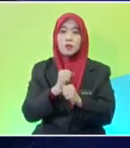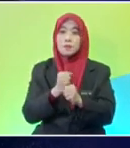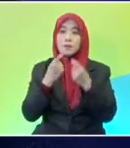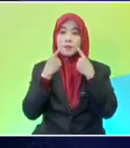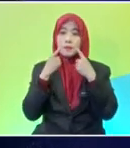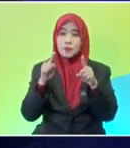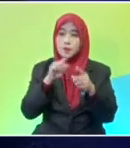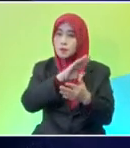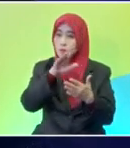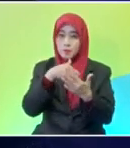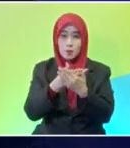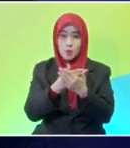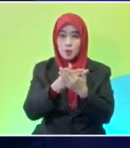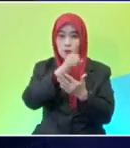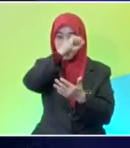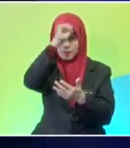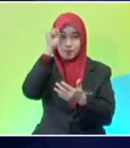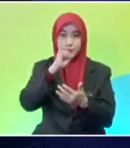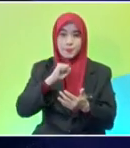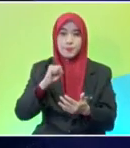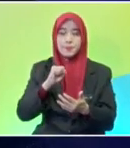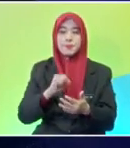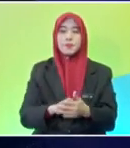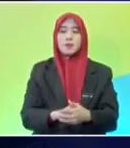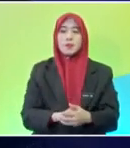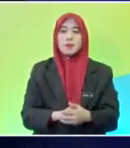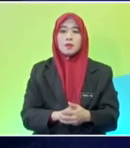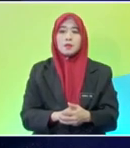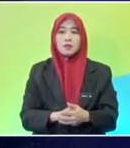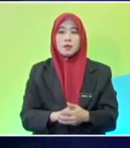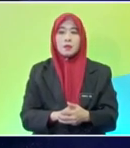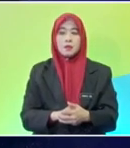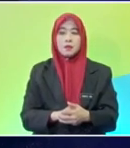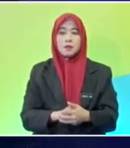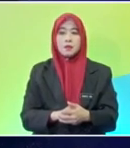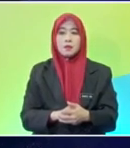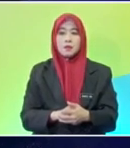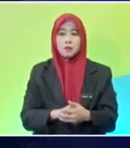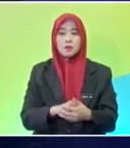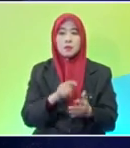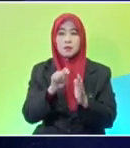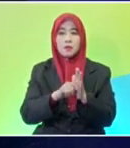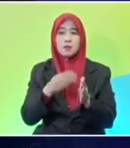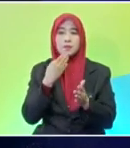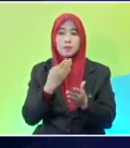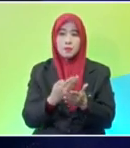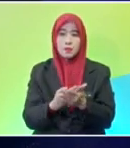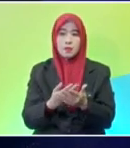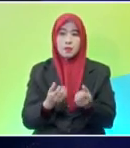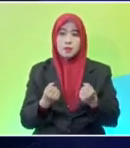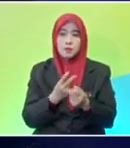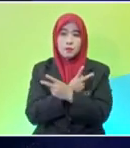I got 4 stars. Did you get 5? If you got 5, that means they answered all correct, yes, right, teacher? Excellent. All right. Thank you so